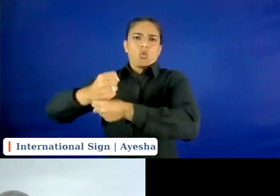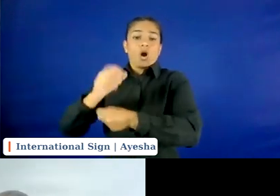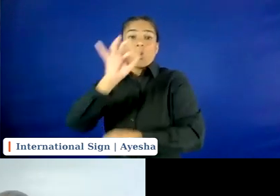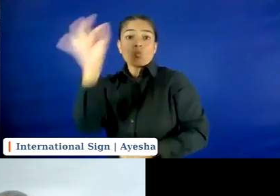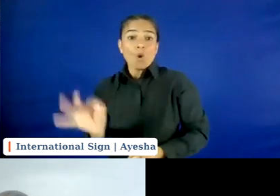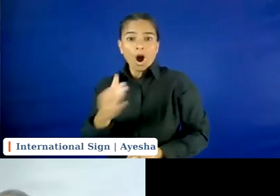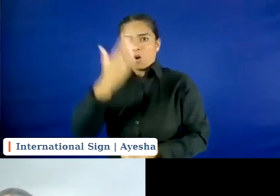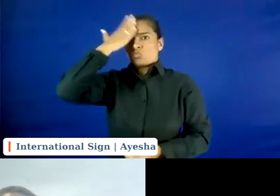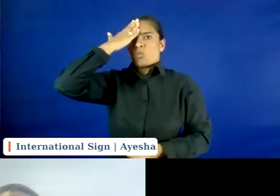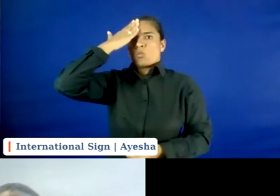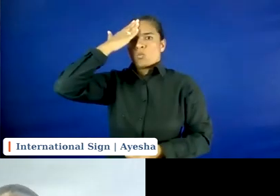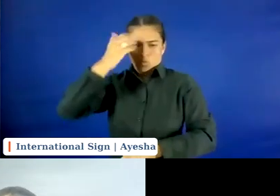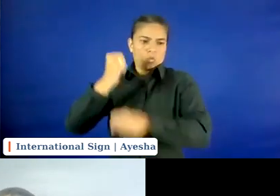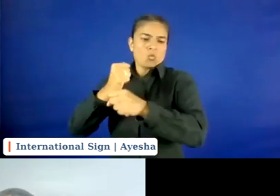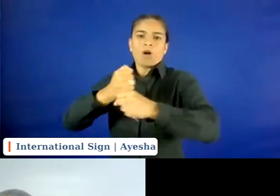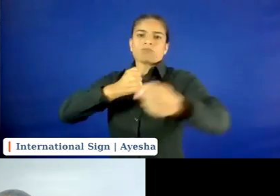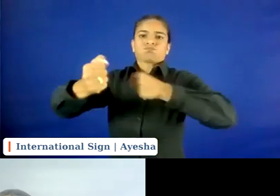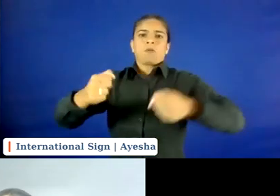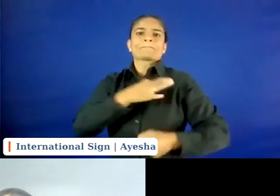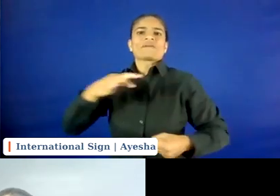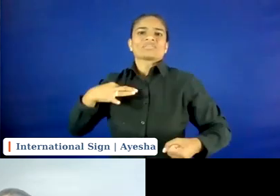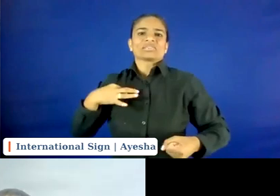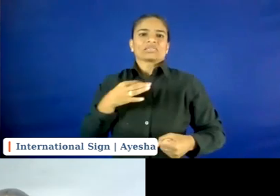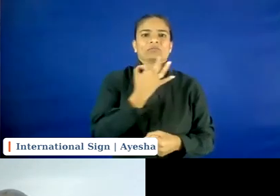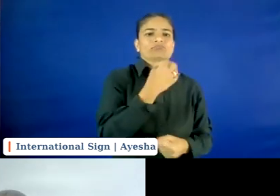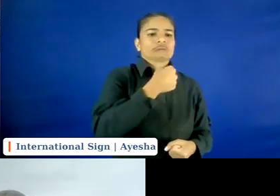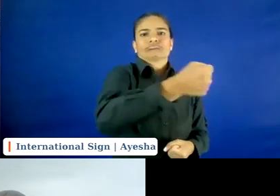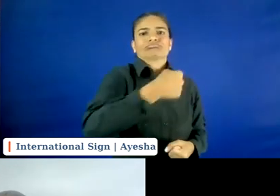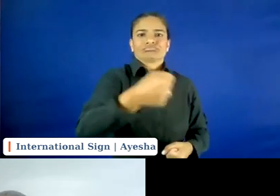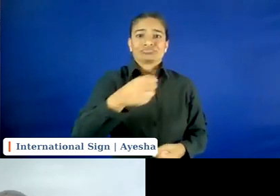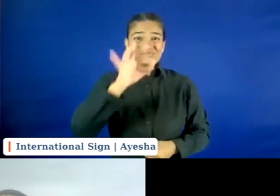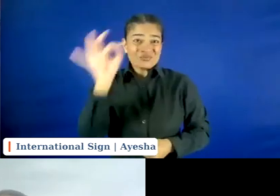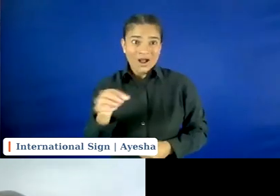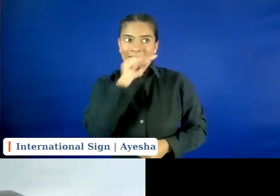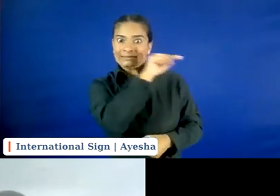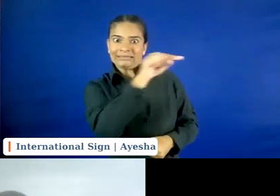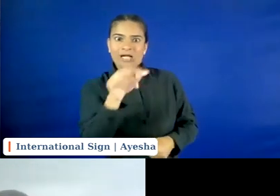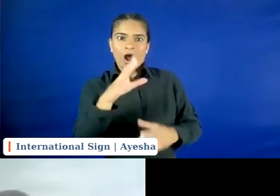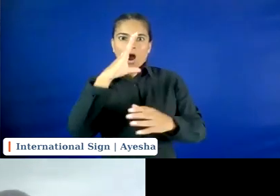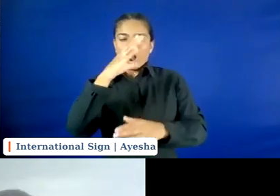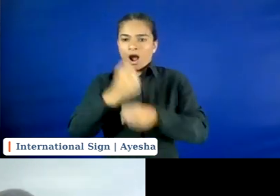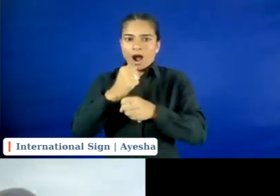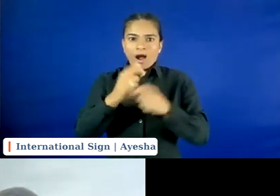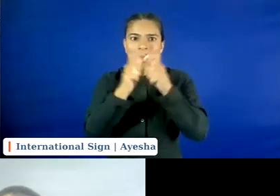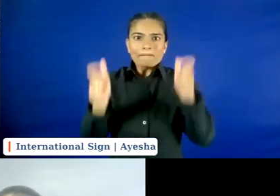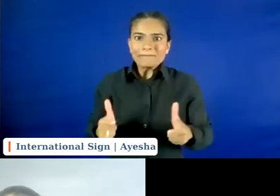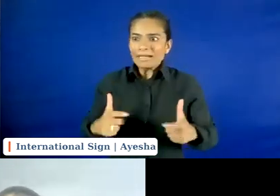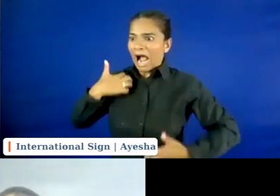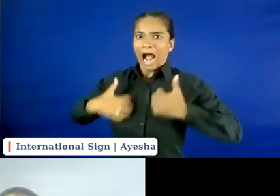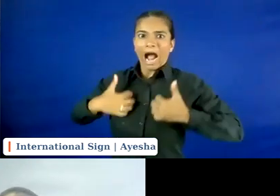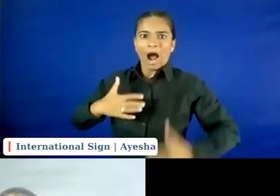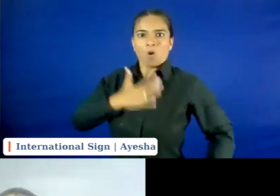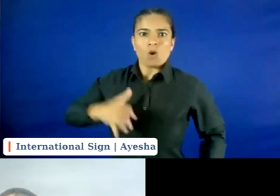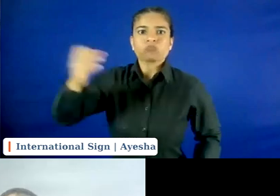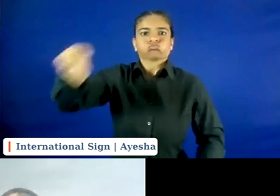sector, there is a benefit from the income tax which they declare to the government. For every person with disabilities that they